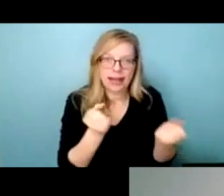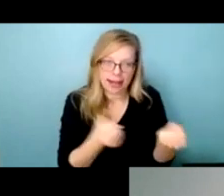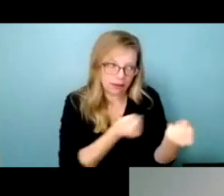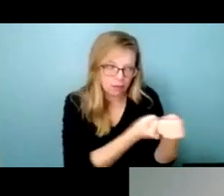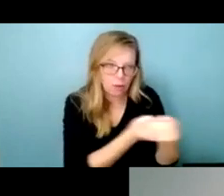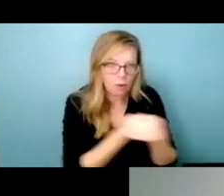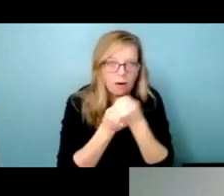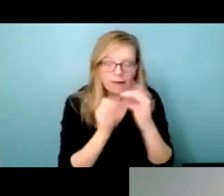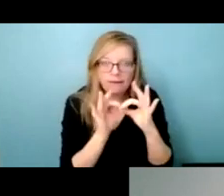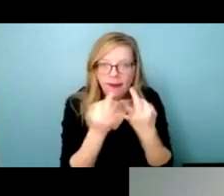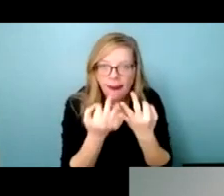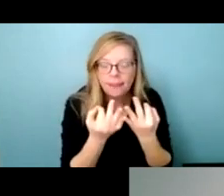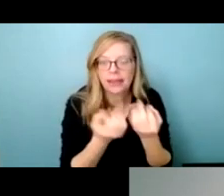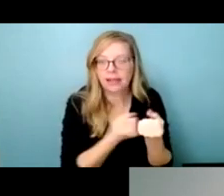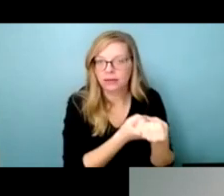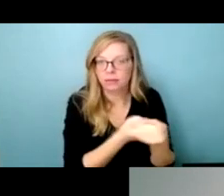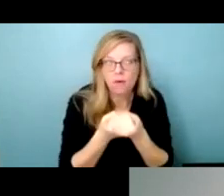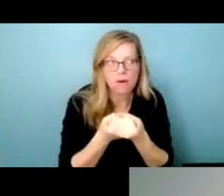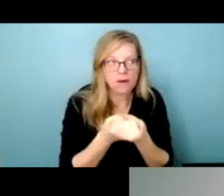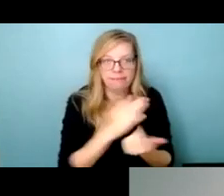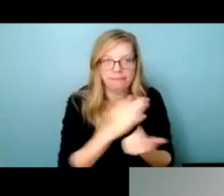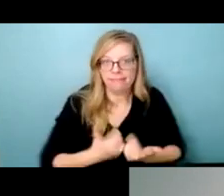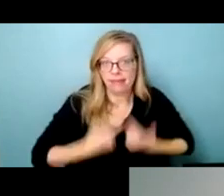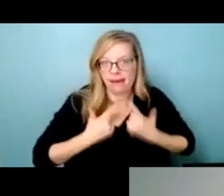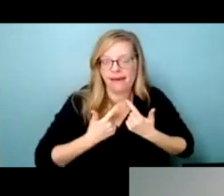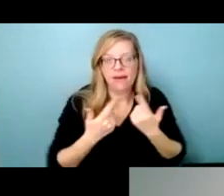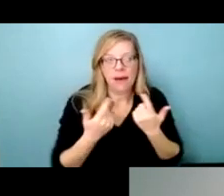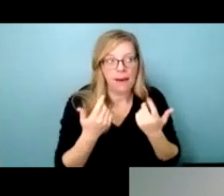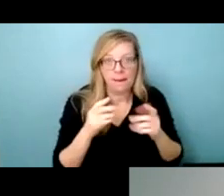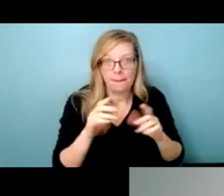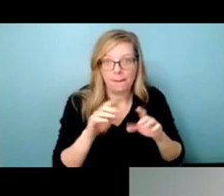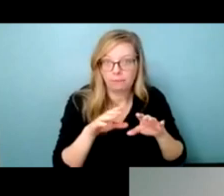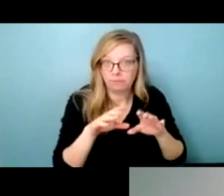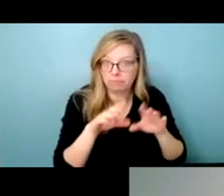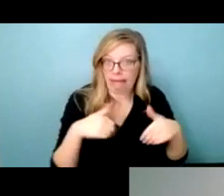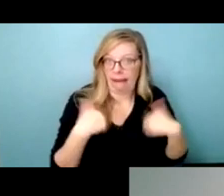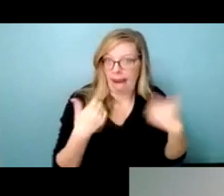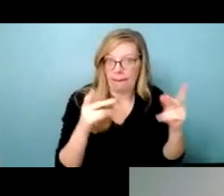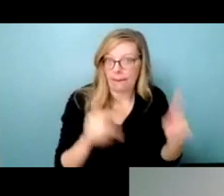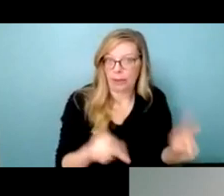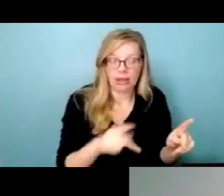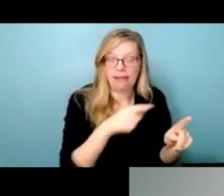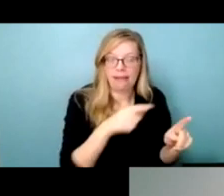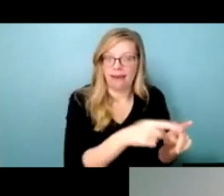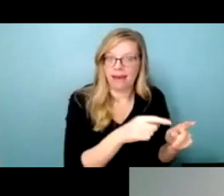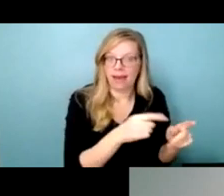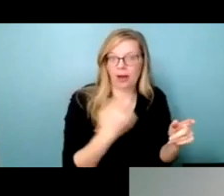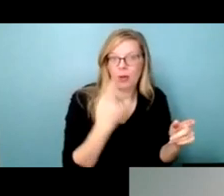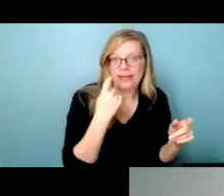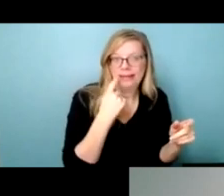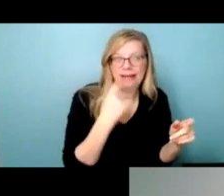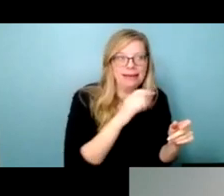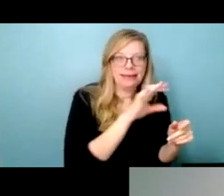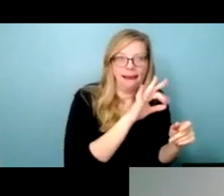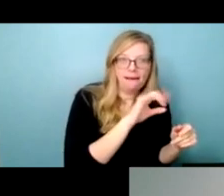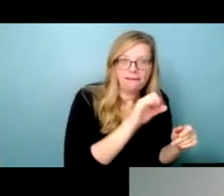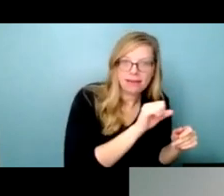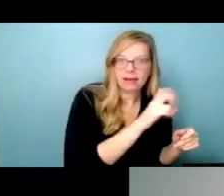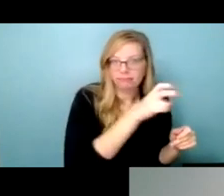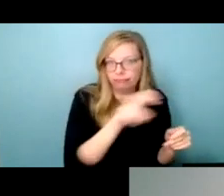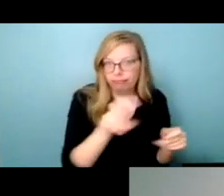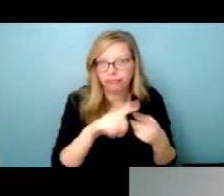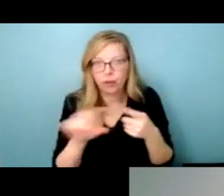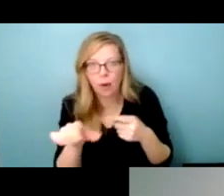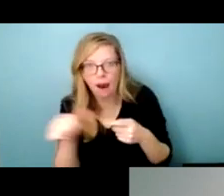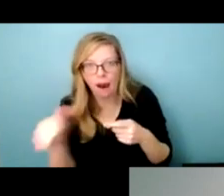person aging out of care, or somebody who's, you know, ready to take steps today to help themselves or their